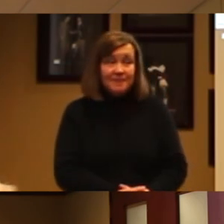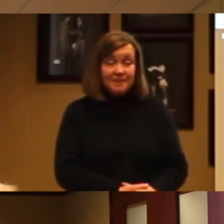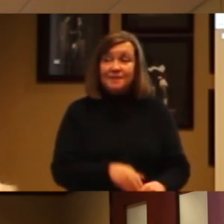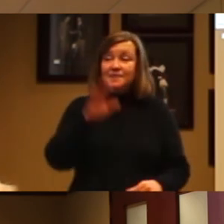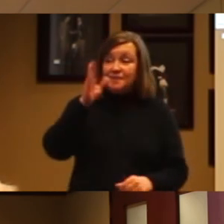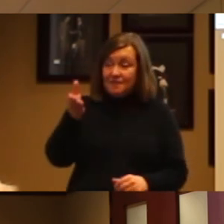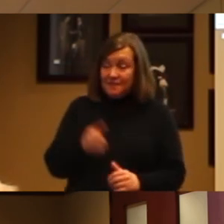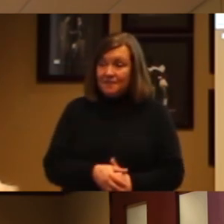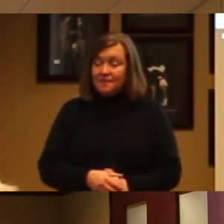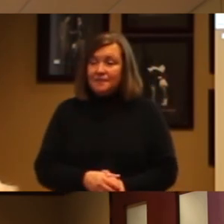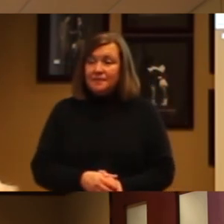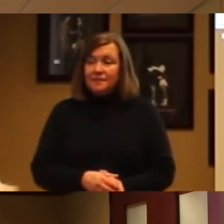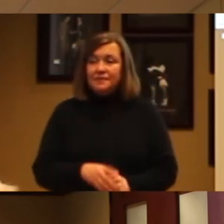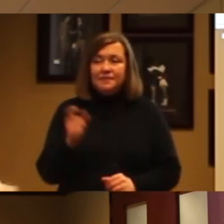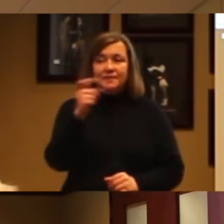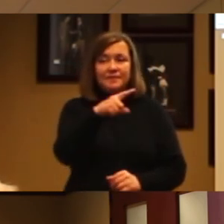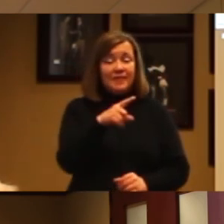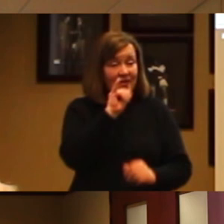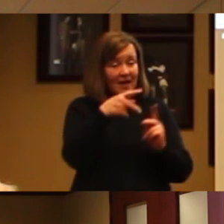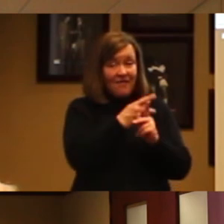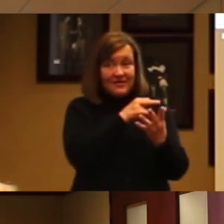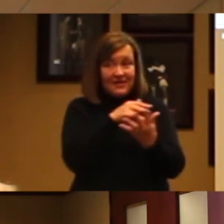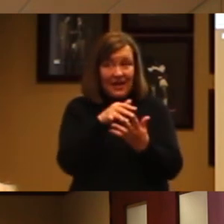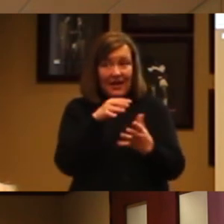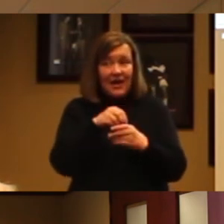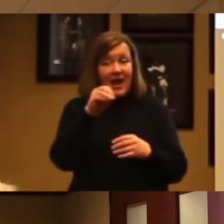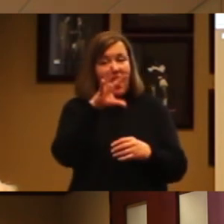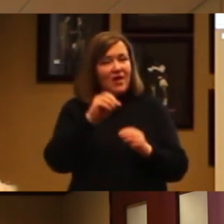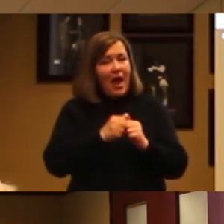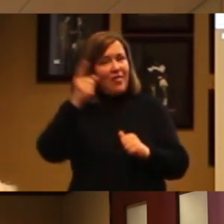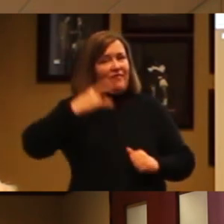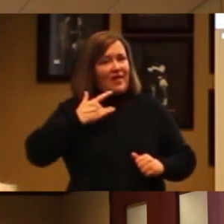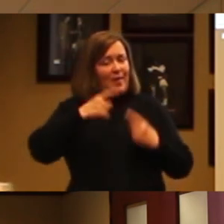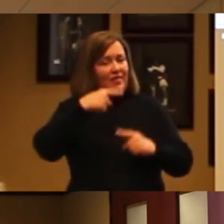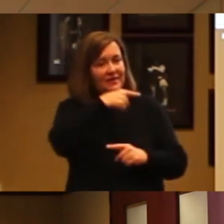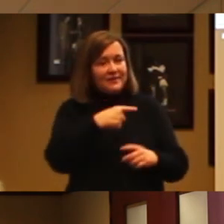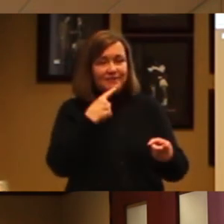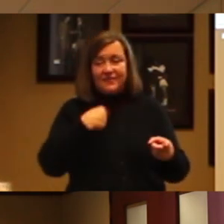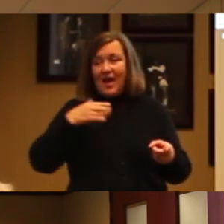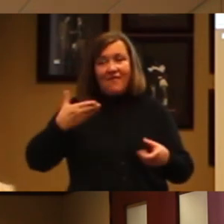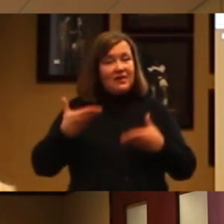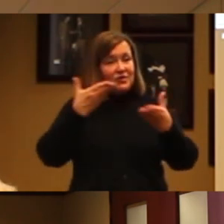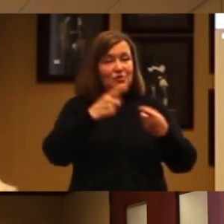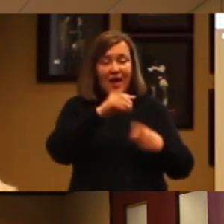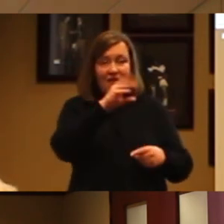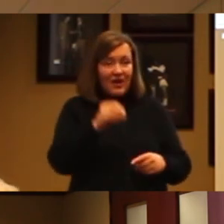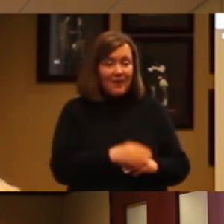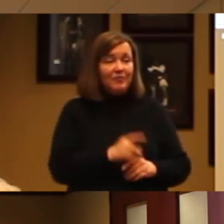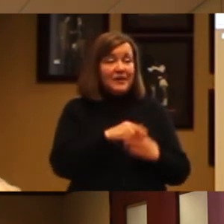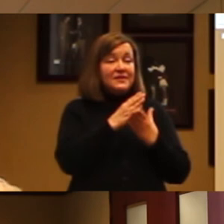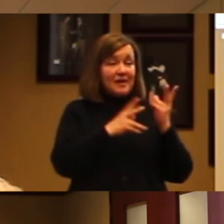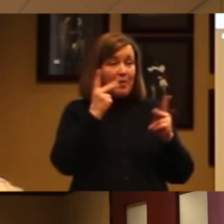Yes. How is this kind of study received in Africa? In Africa, I have not taken it there, but some people from